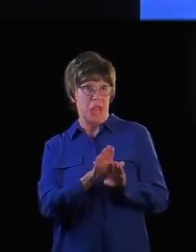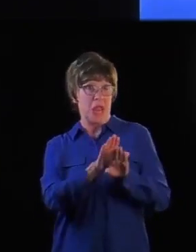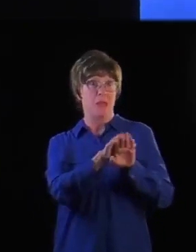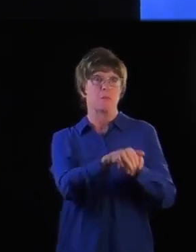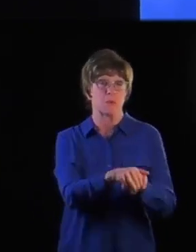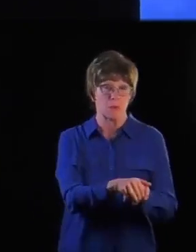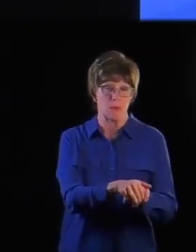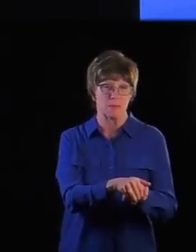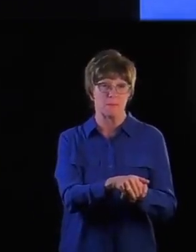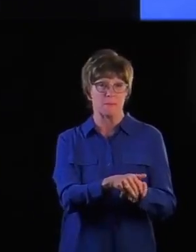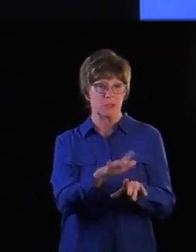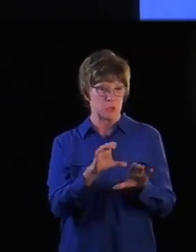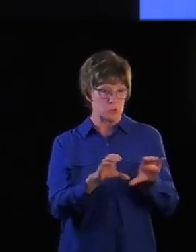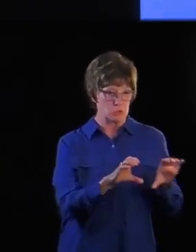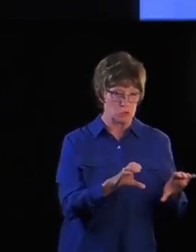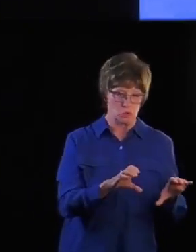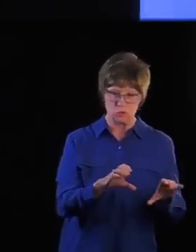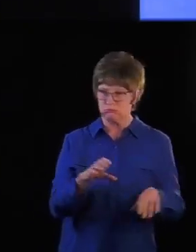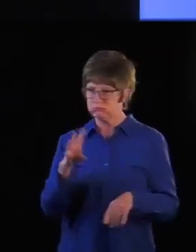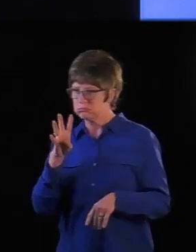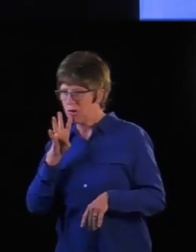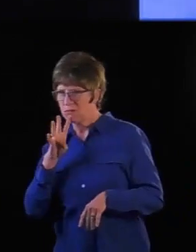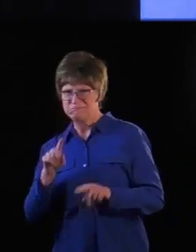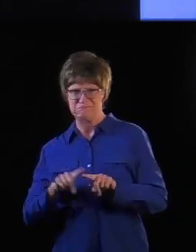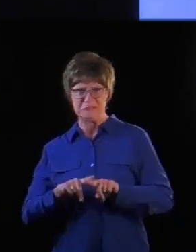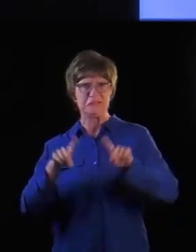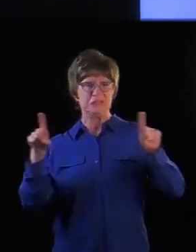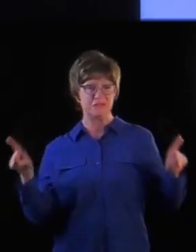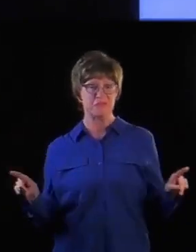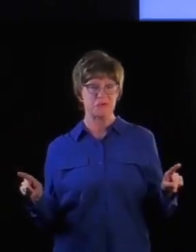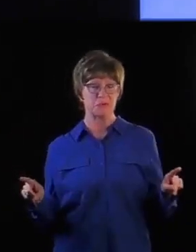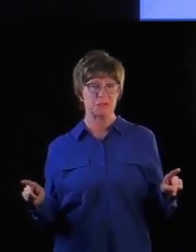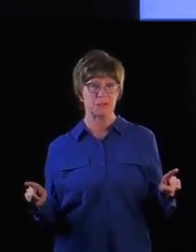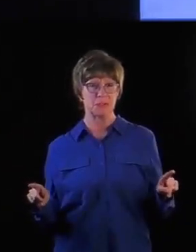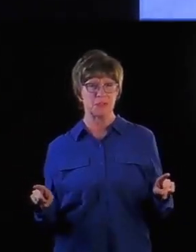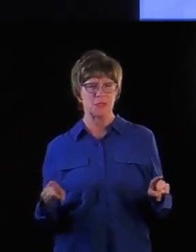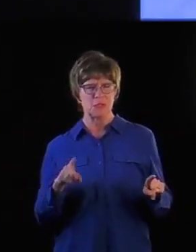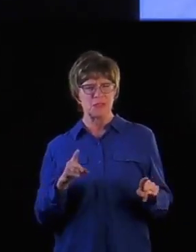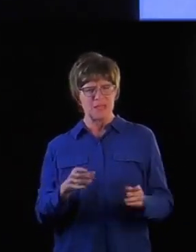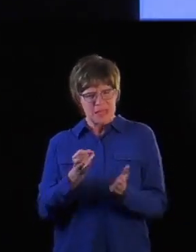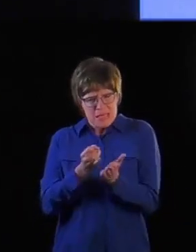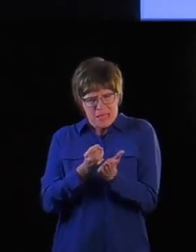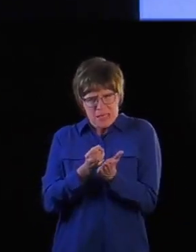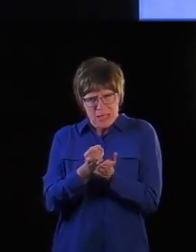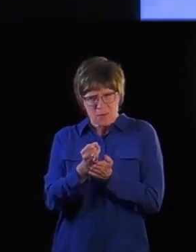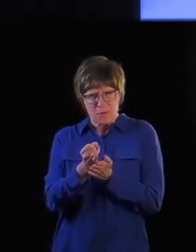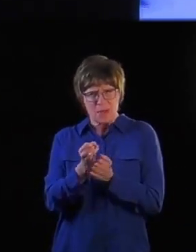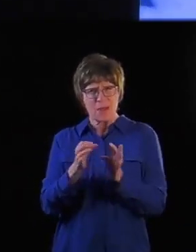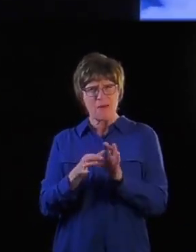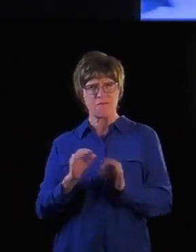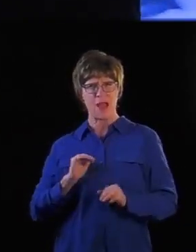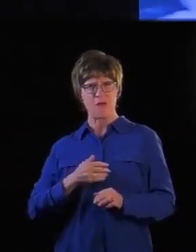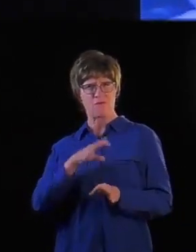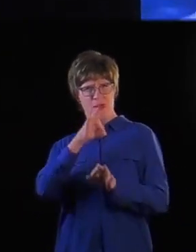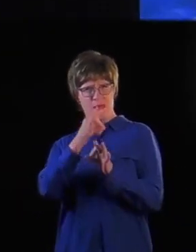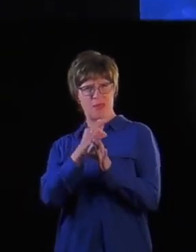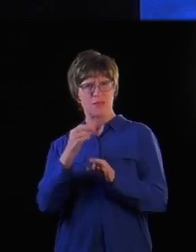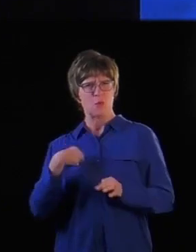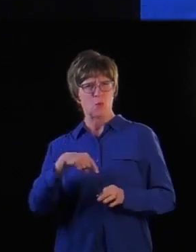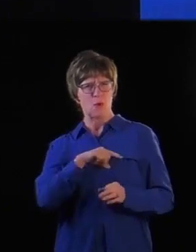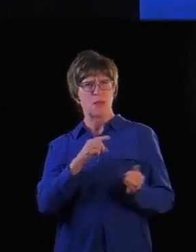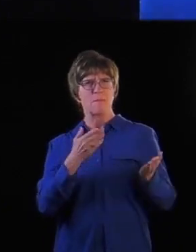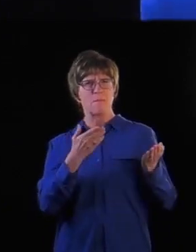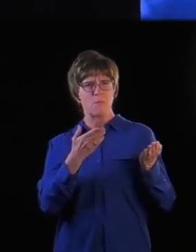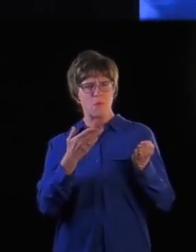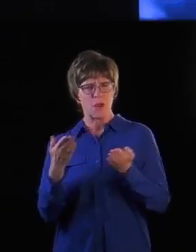things? And we need to bring that together. We already talked about that, the integrity of our faith, that we bring those